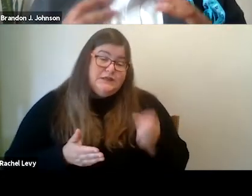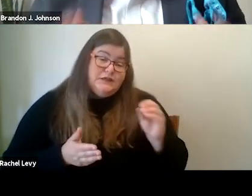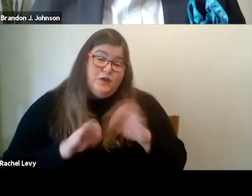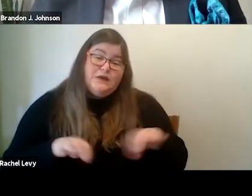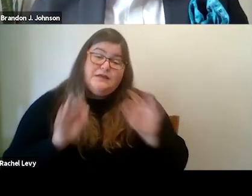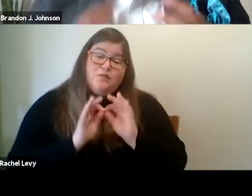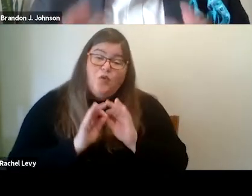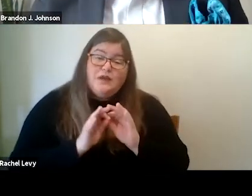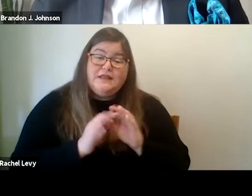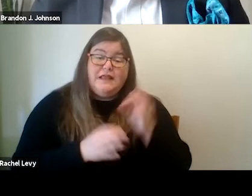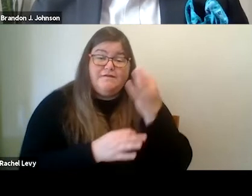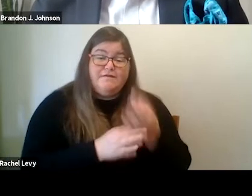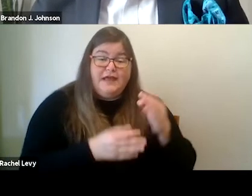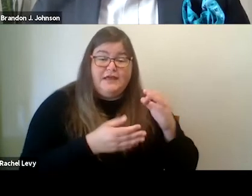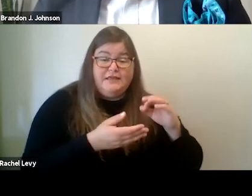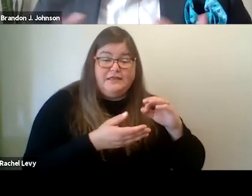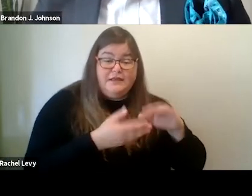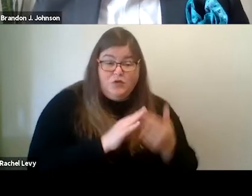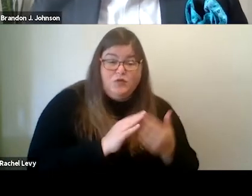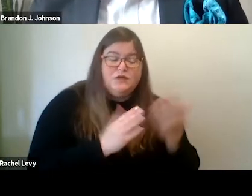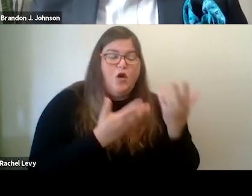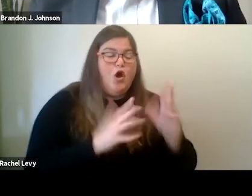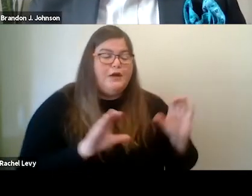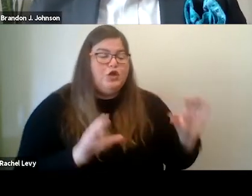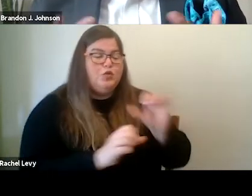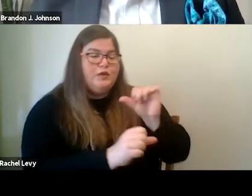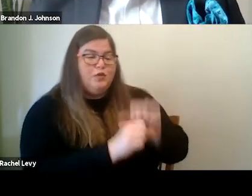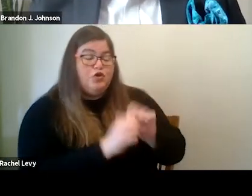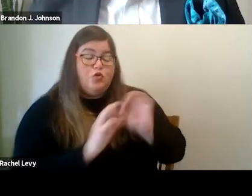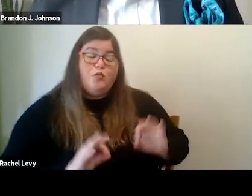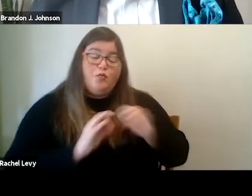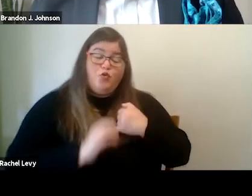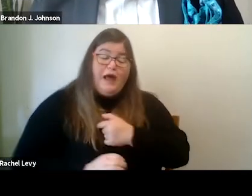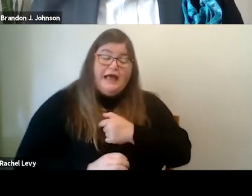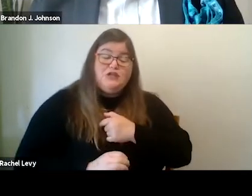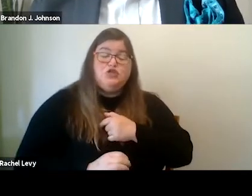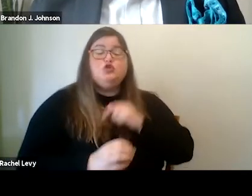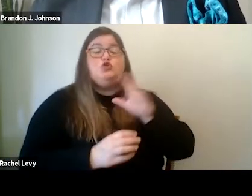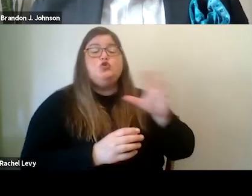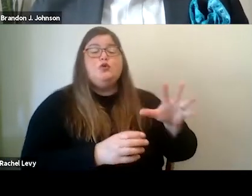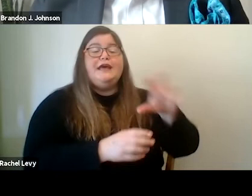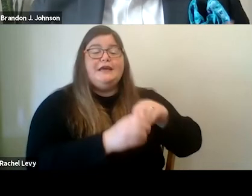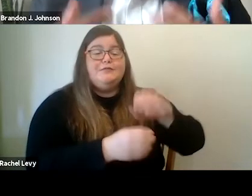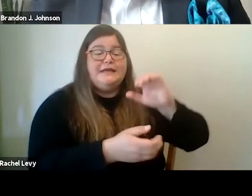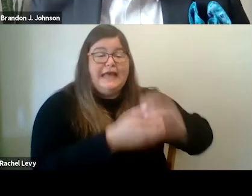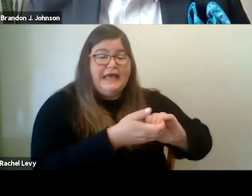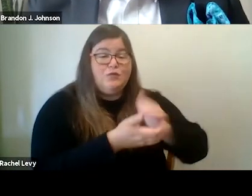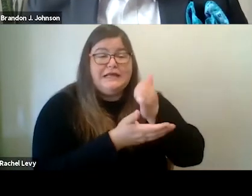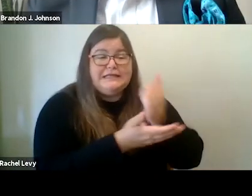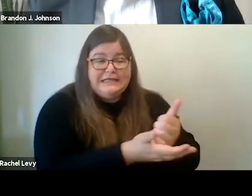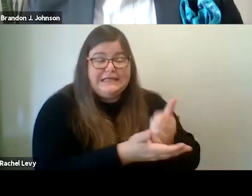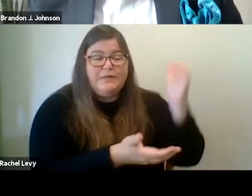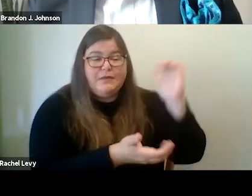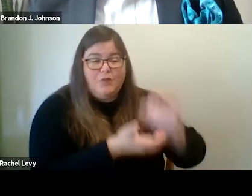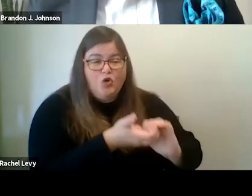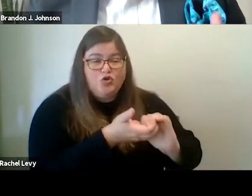that when faith communities are already doing this work, it's so important for us to engage with them, to assist them and have them be partners in